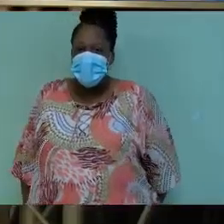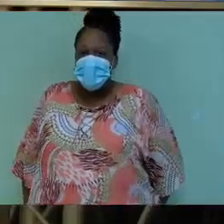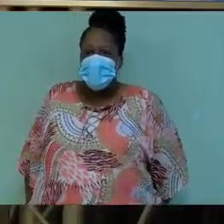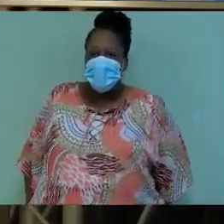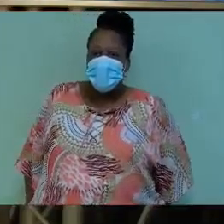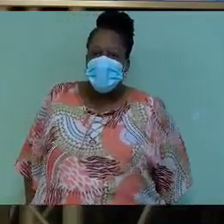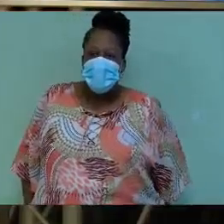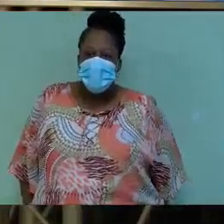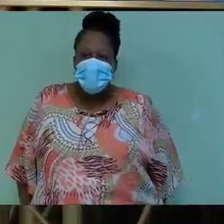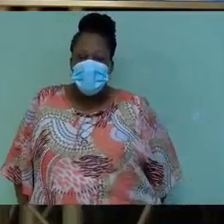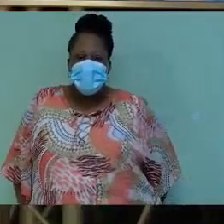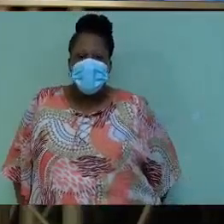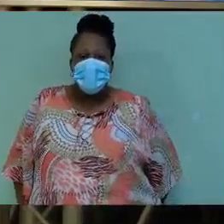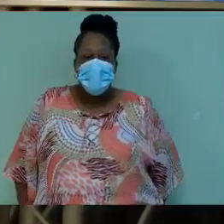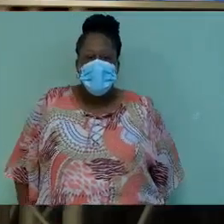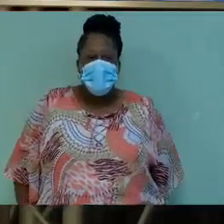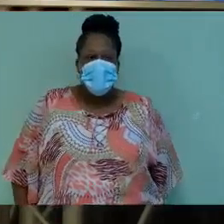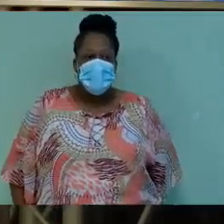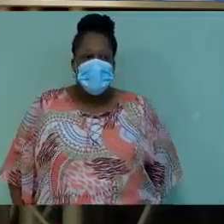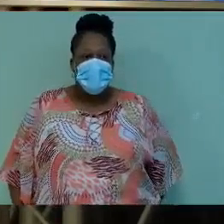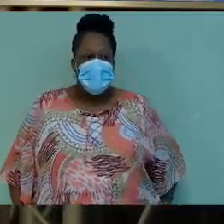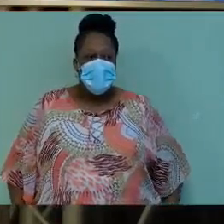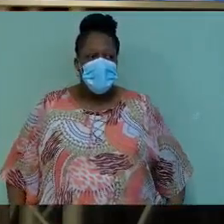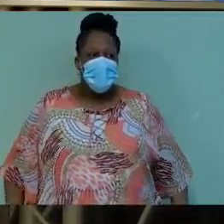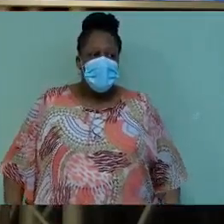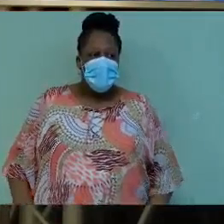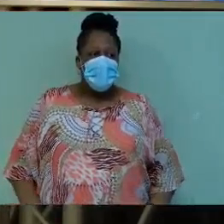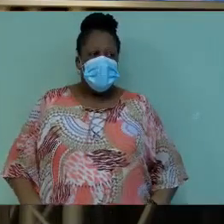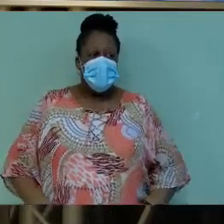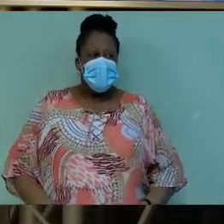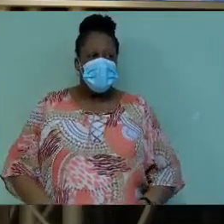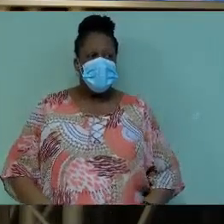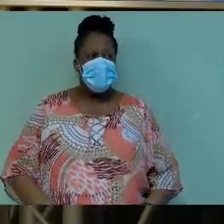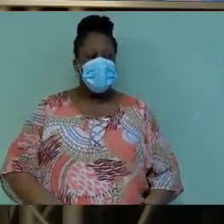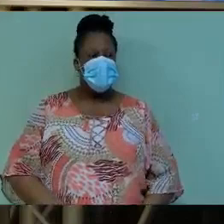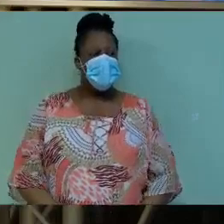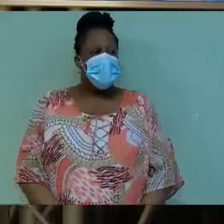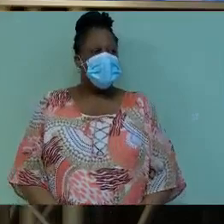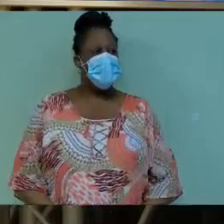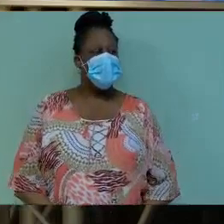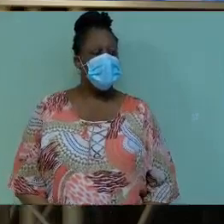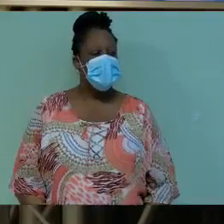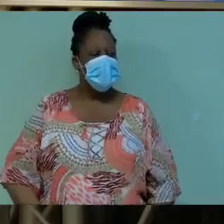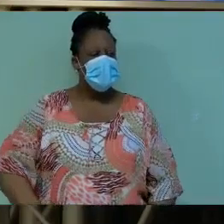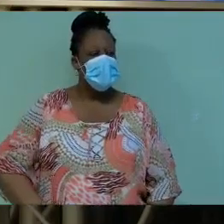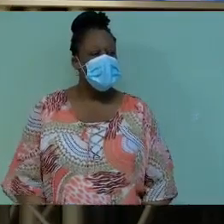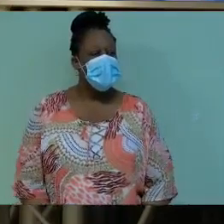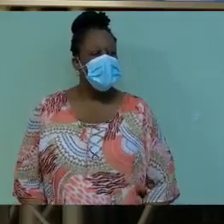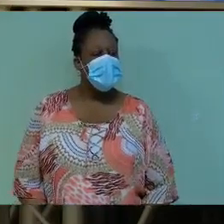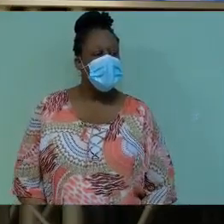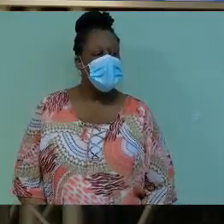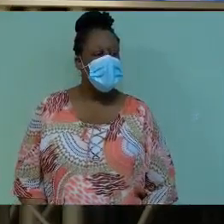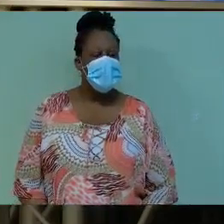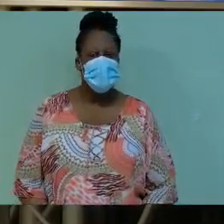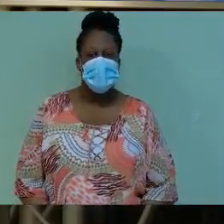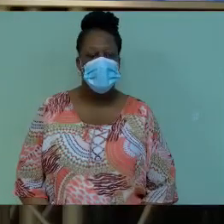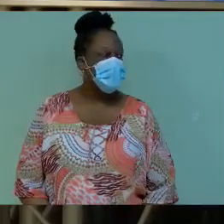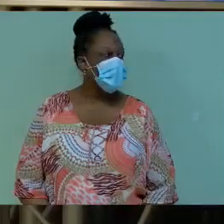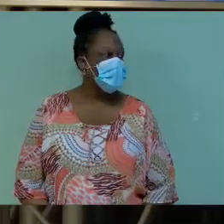We have now arrived at our question and answer segment. The first two questions are